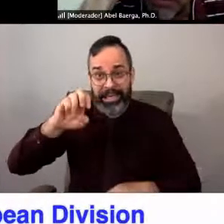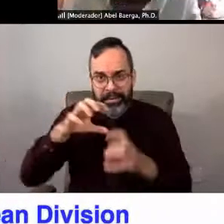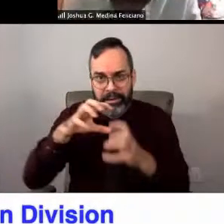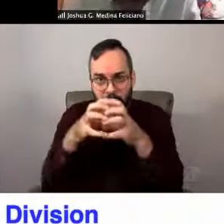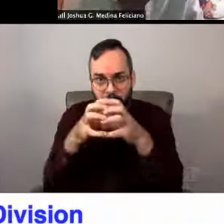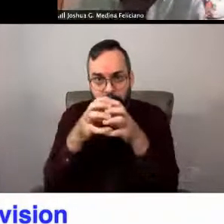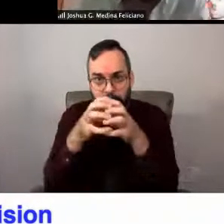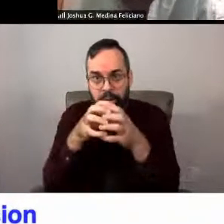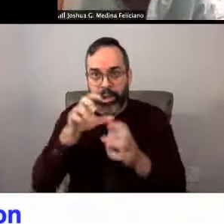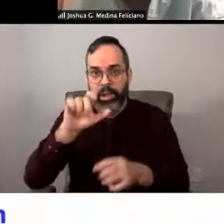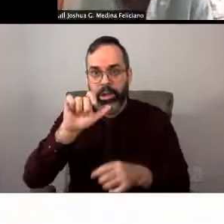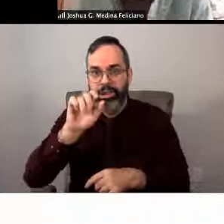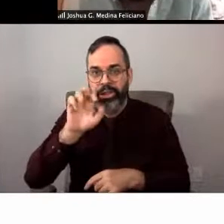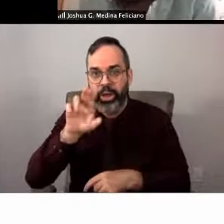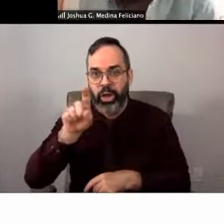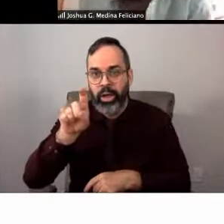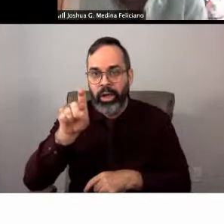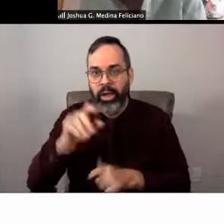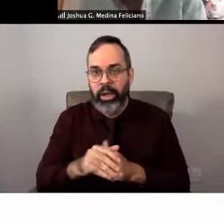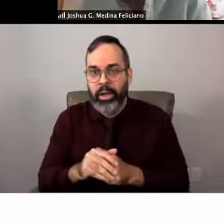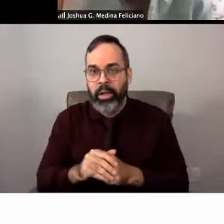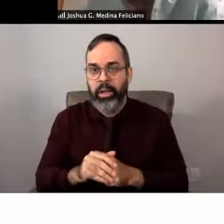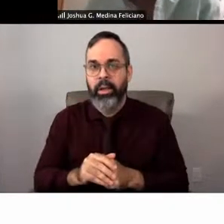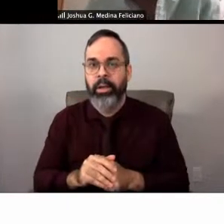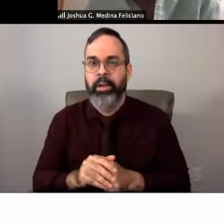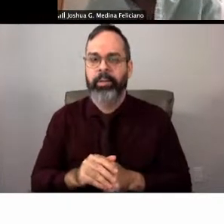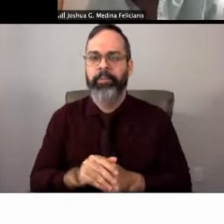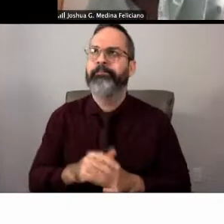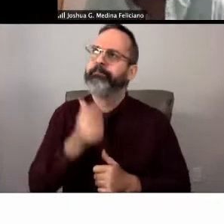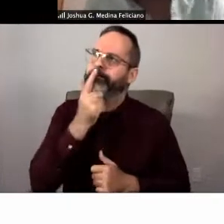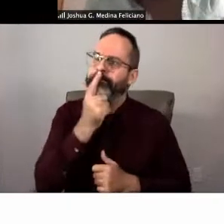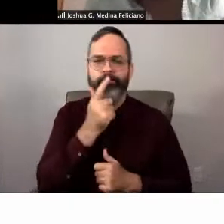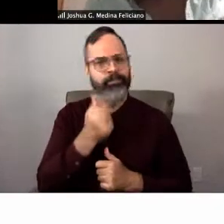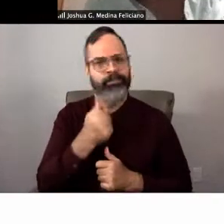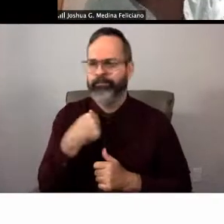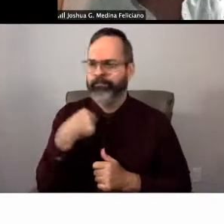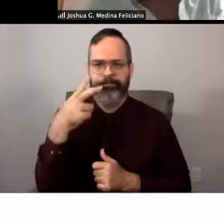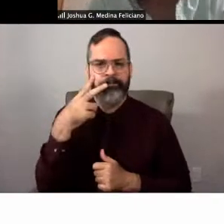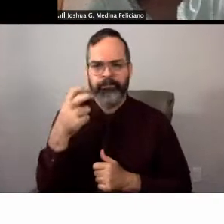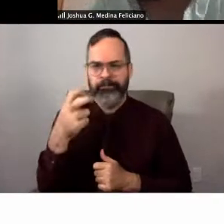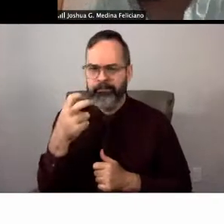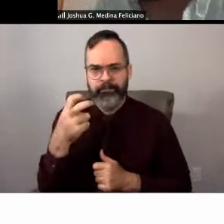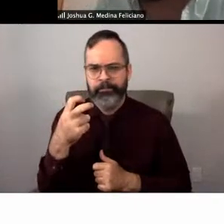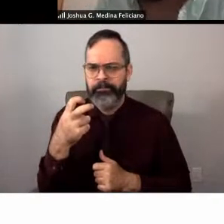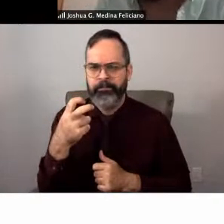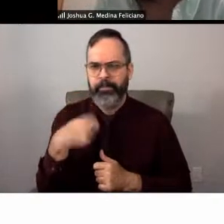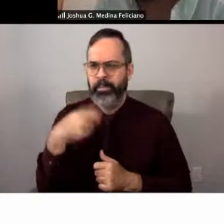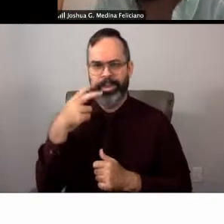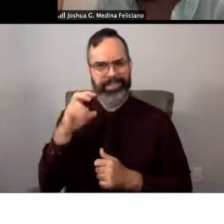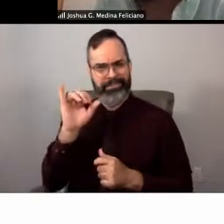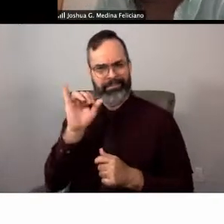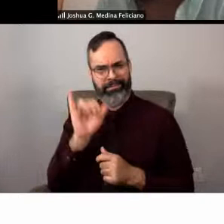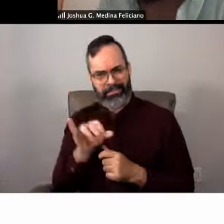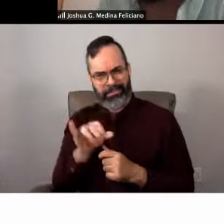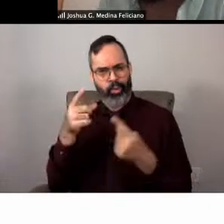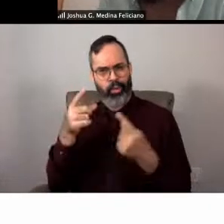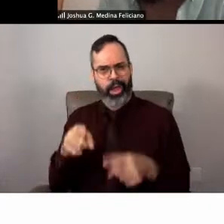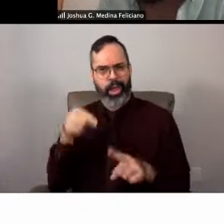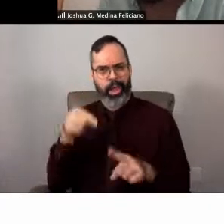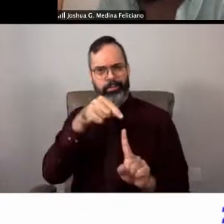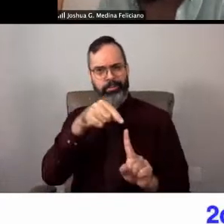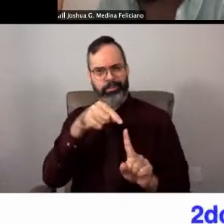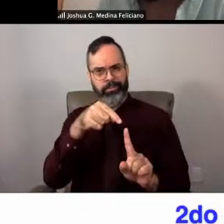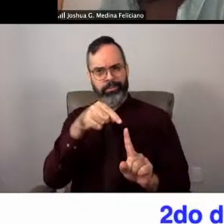Well, I don't think so. I don't think that's really the case, because there are